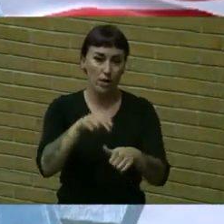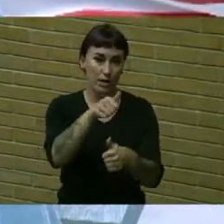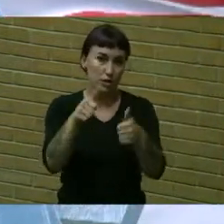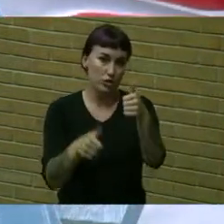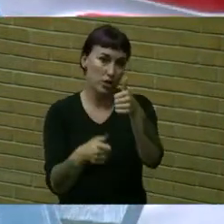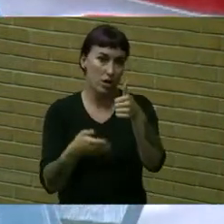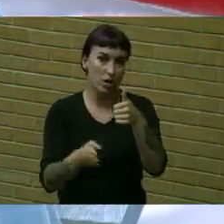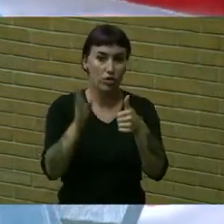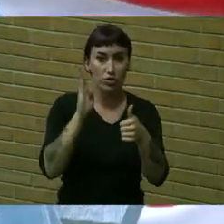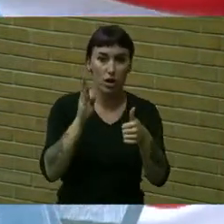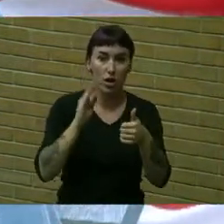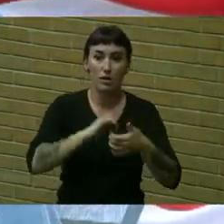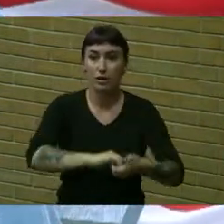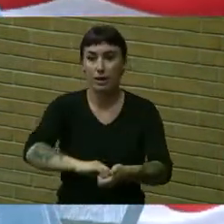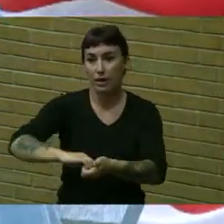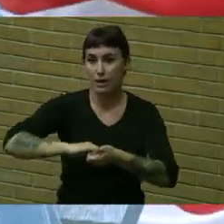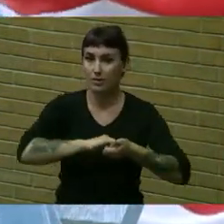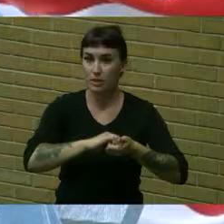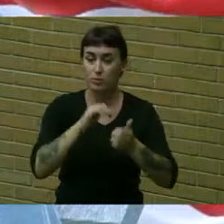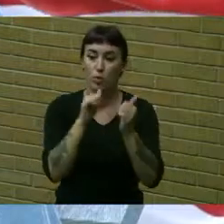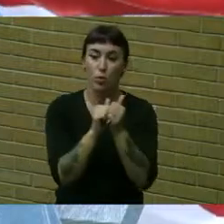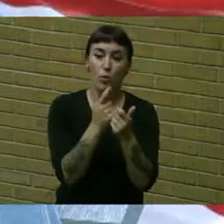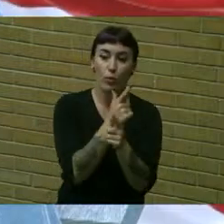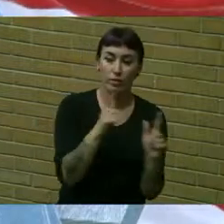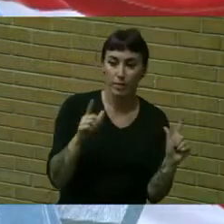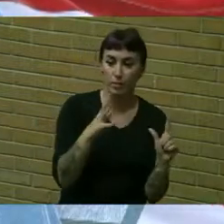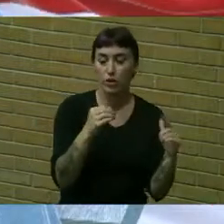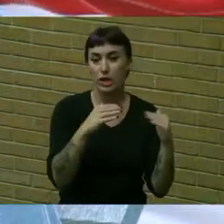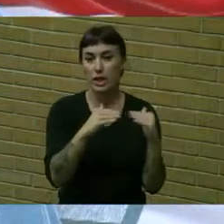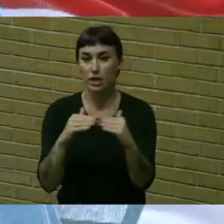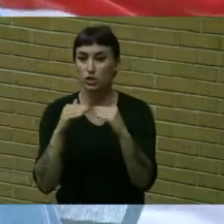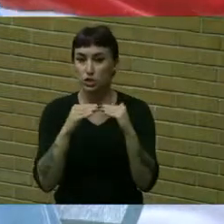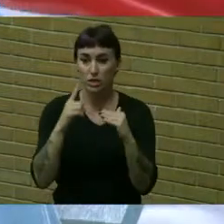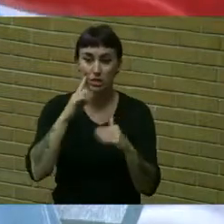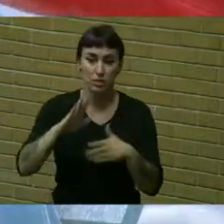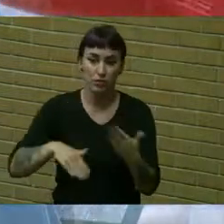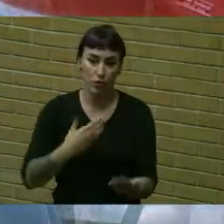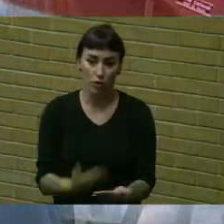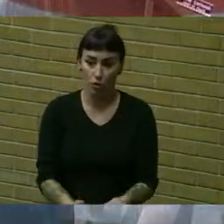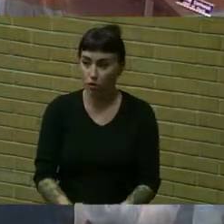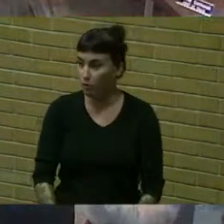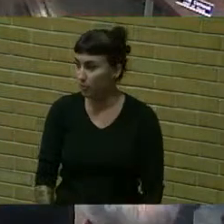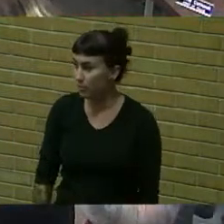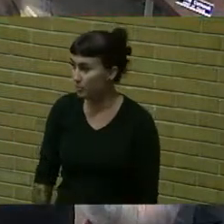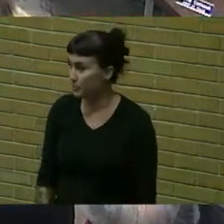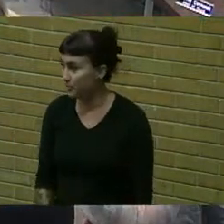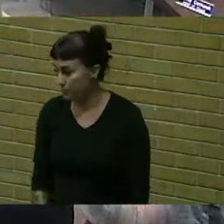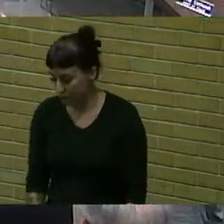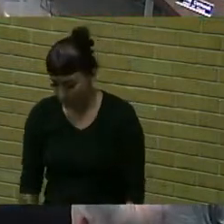one nation, under God, indivisible, with liberty and justice for all.